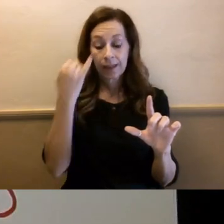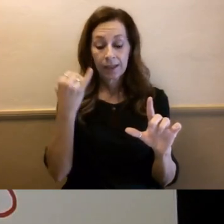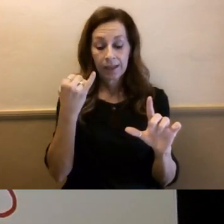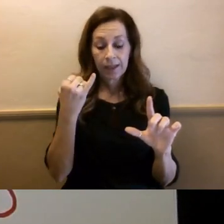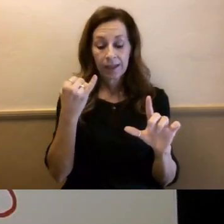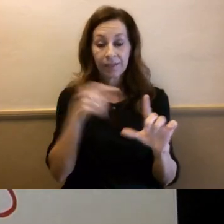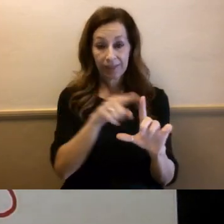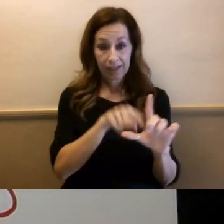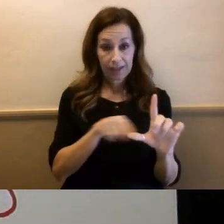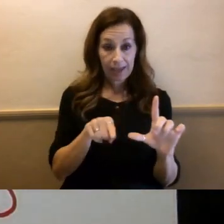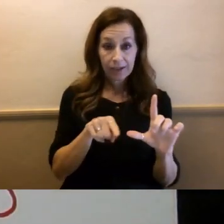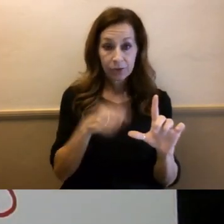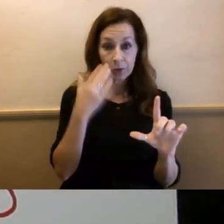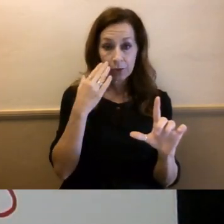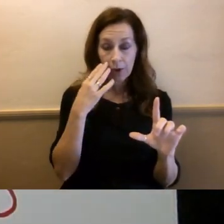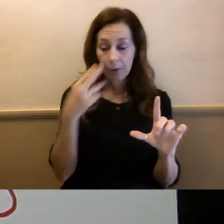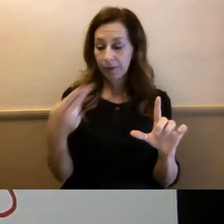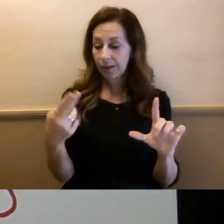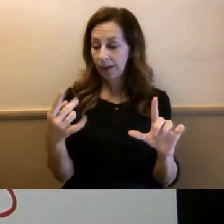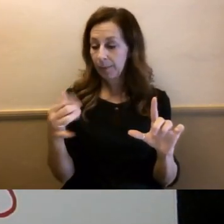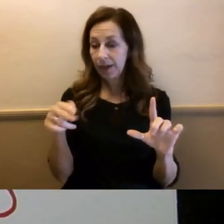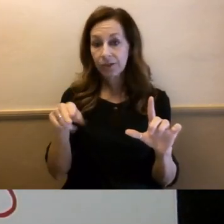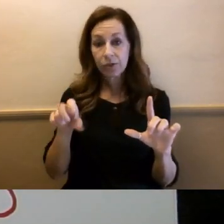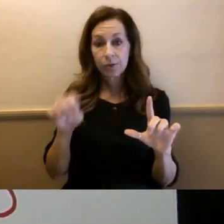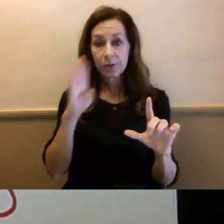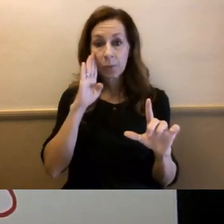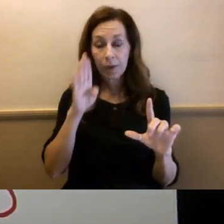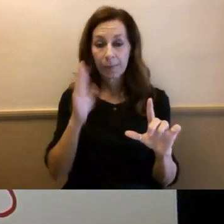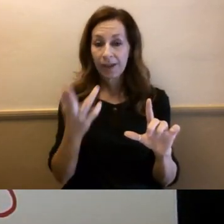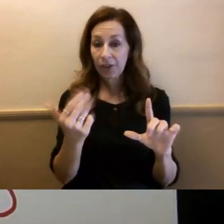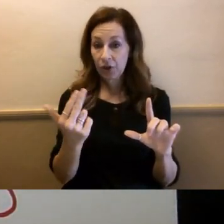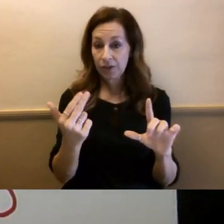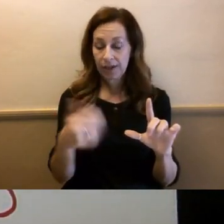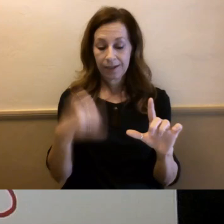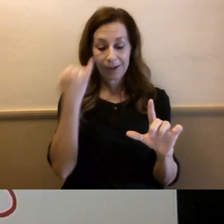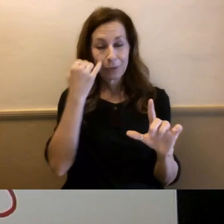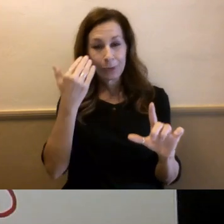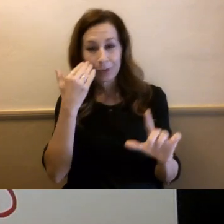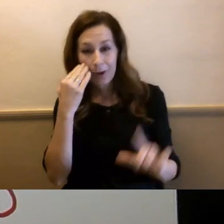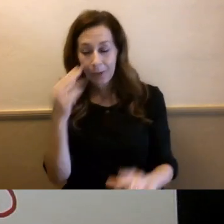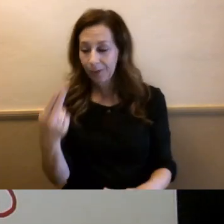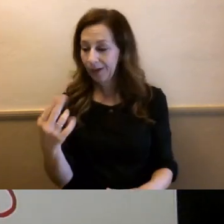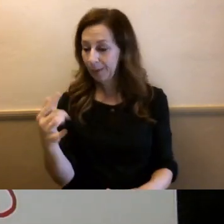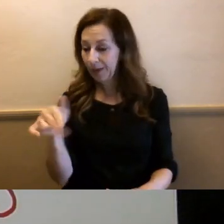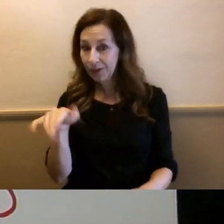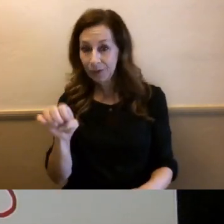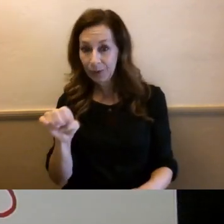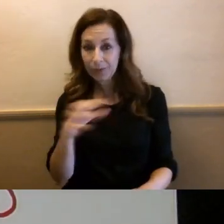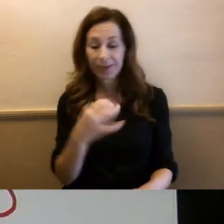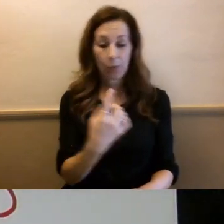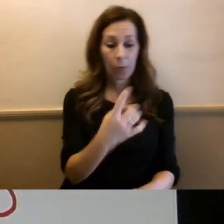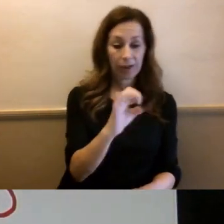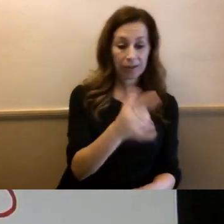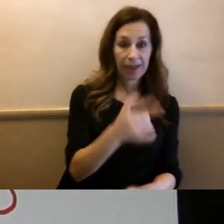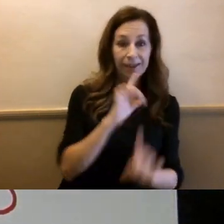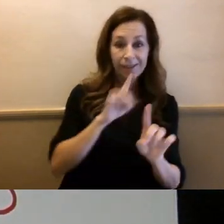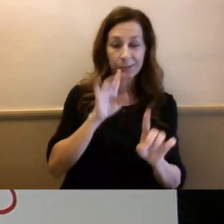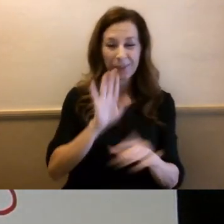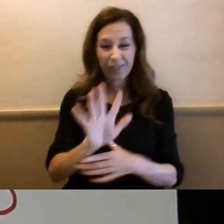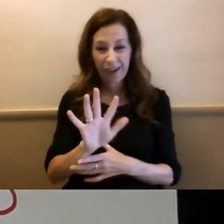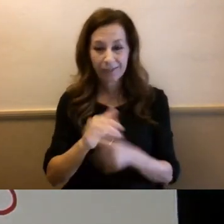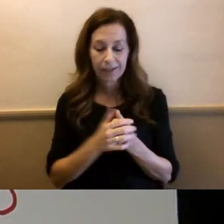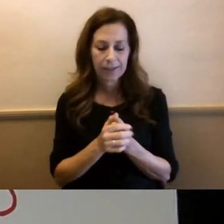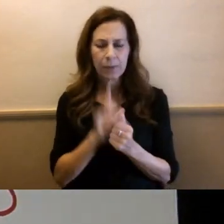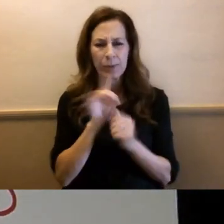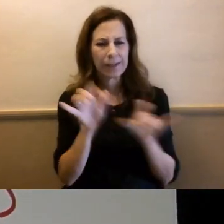given these two legs, you know the hypotenuse is always 13. Or if you're given the hypotenuse in one of the legs, it will always be 5. So